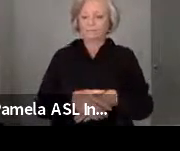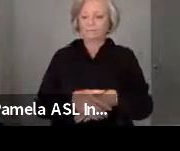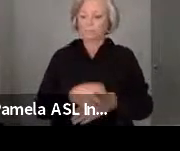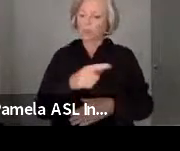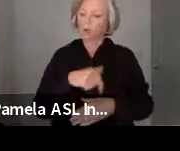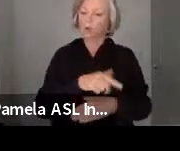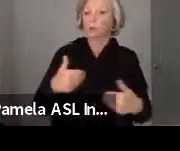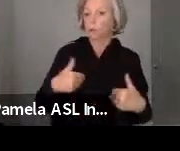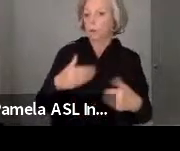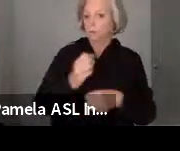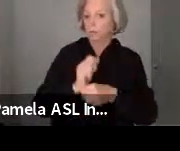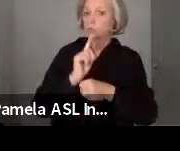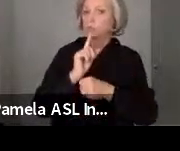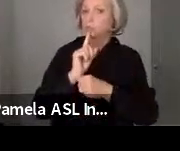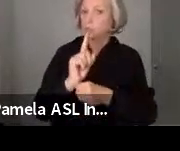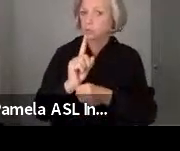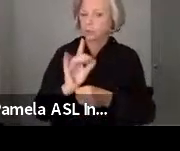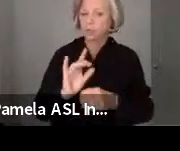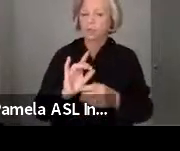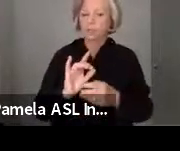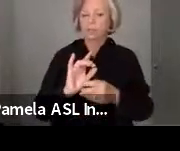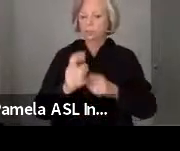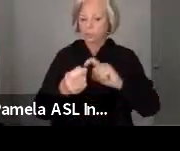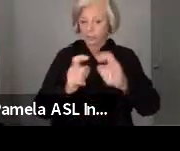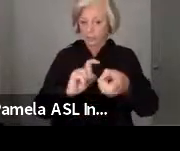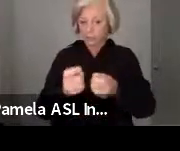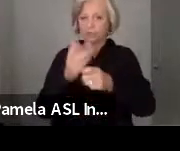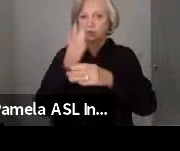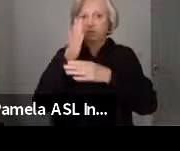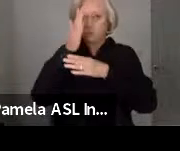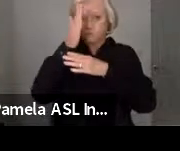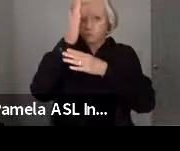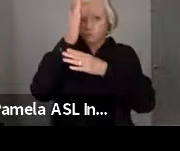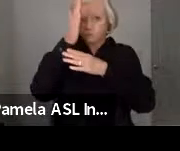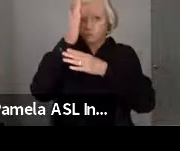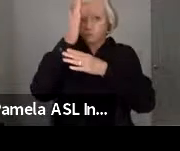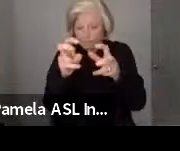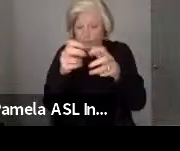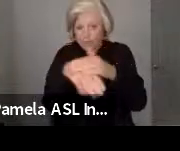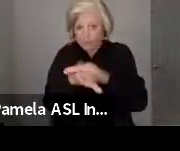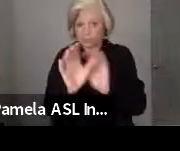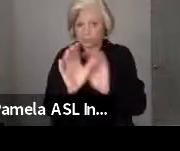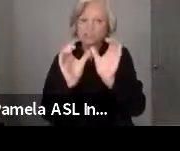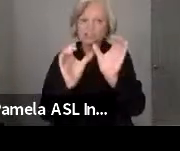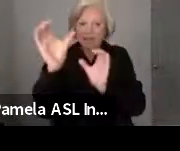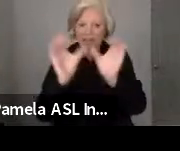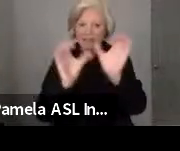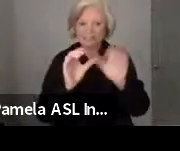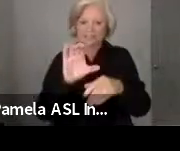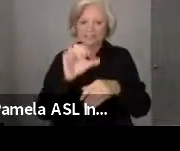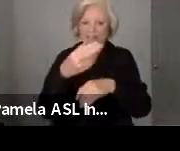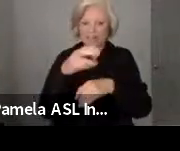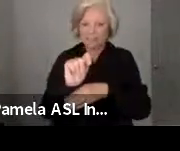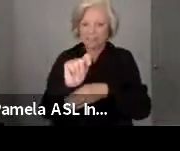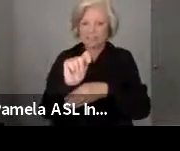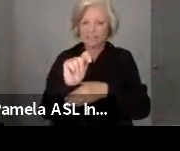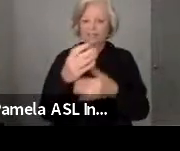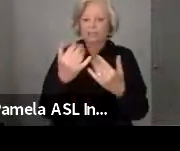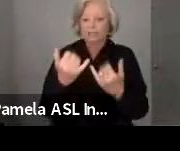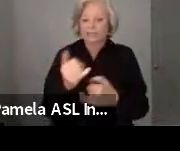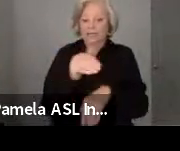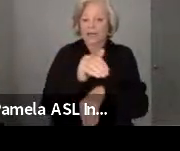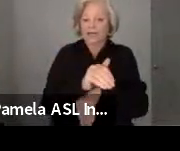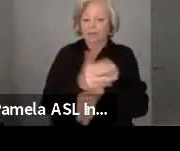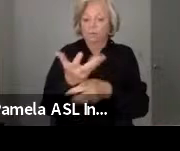sure that you put suggestions for future topics in the chat. That tonight we're going to hear some partner